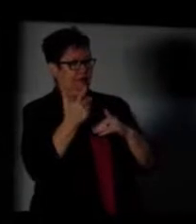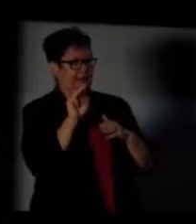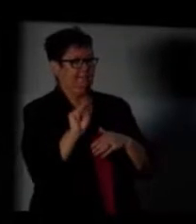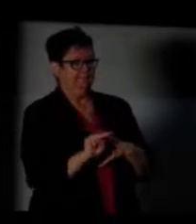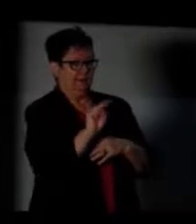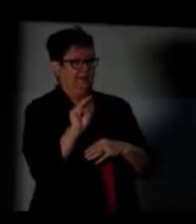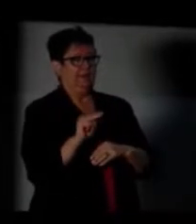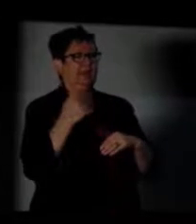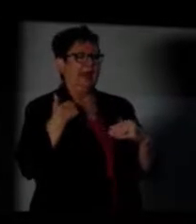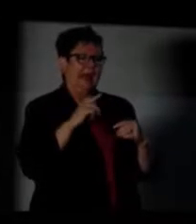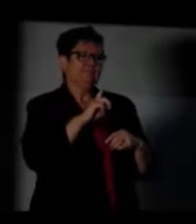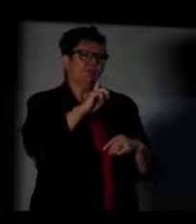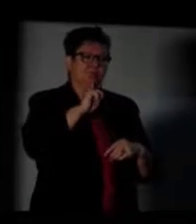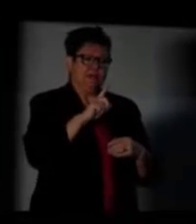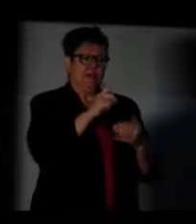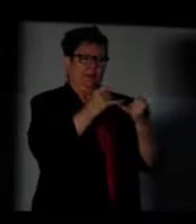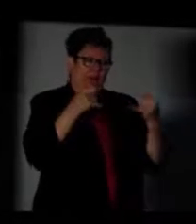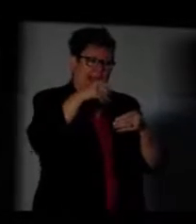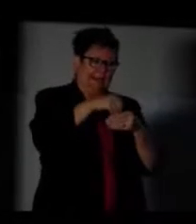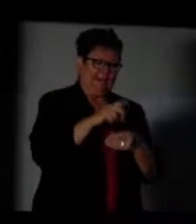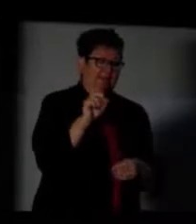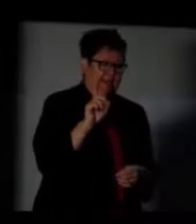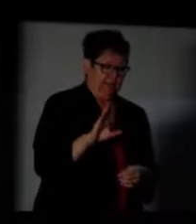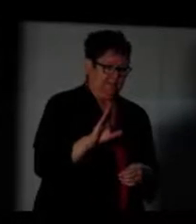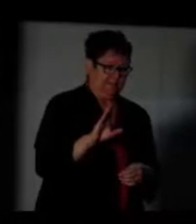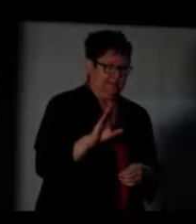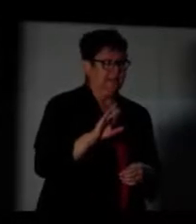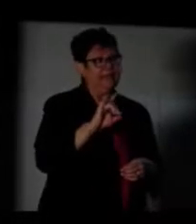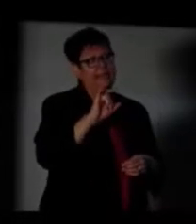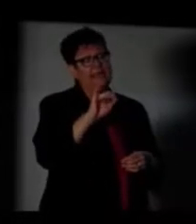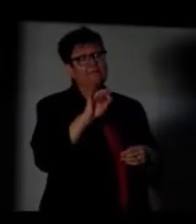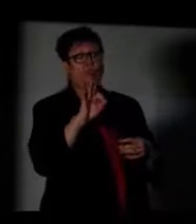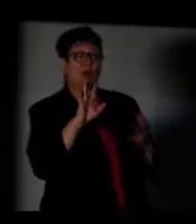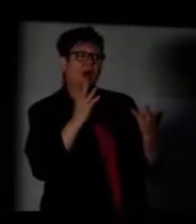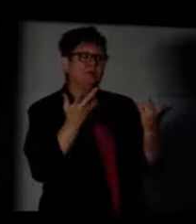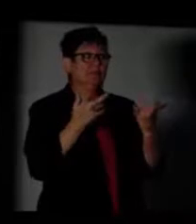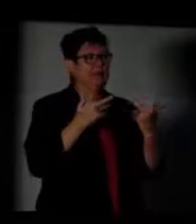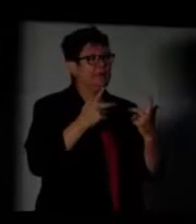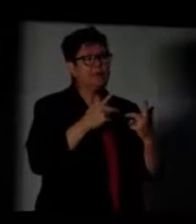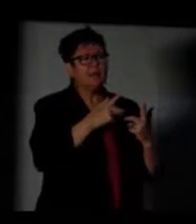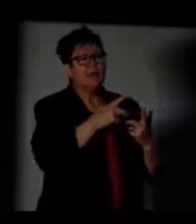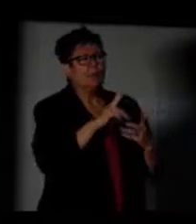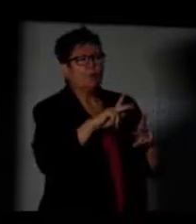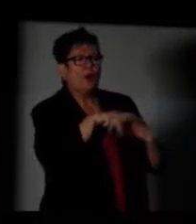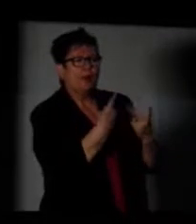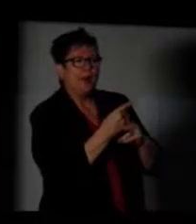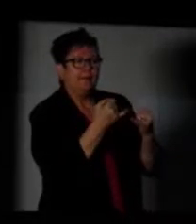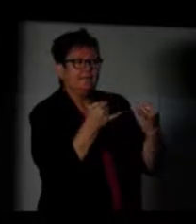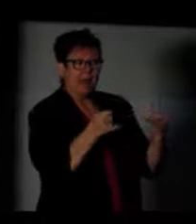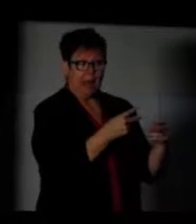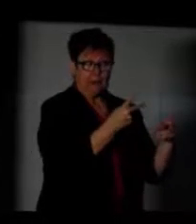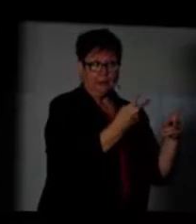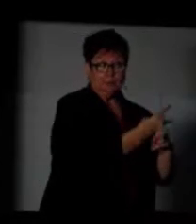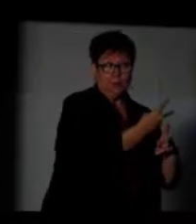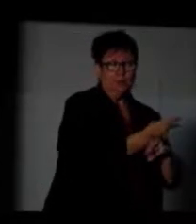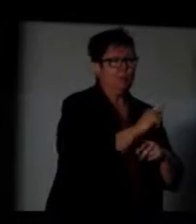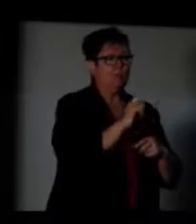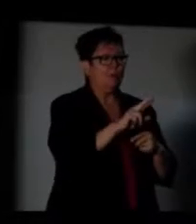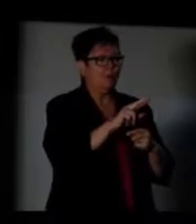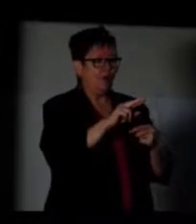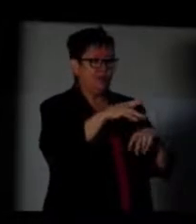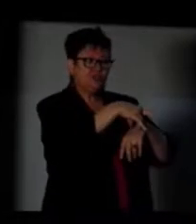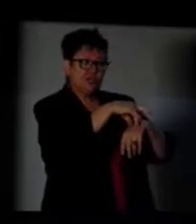real line in a database. If you're going to be particular and say, is it a computable line with something like a geographical